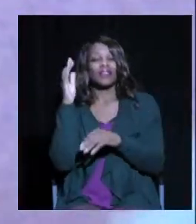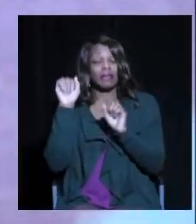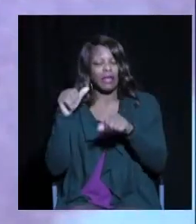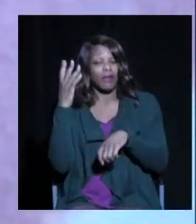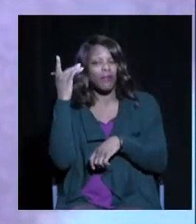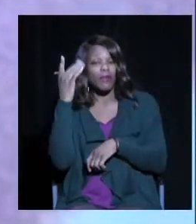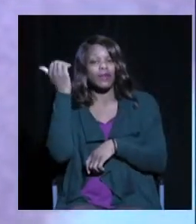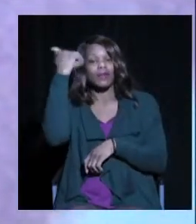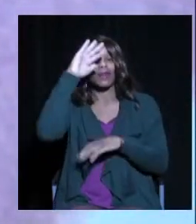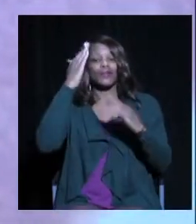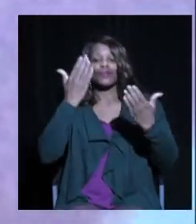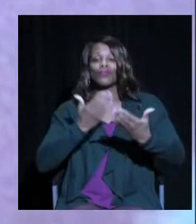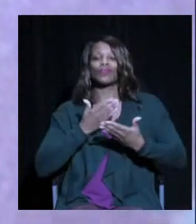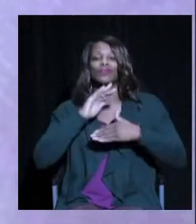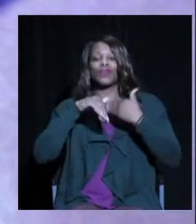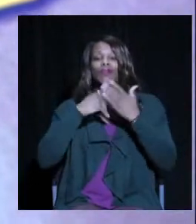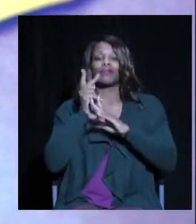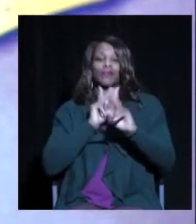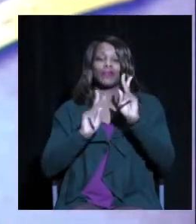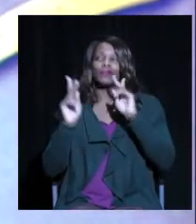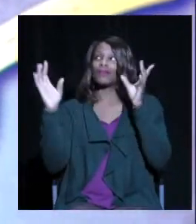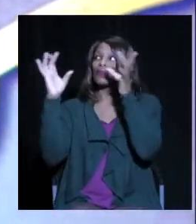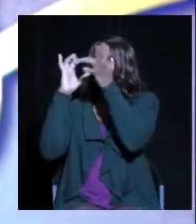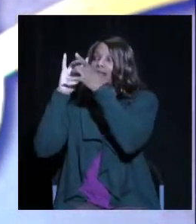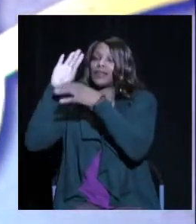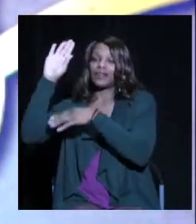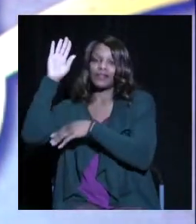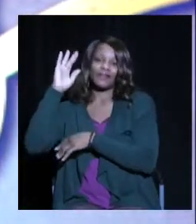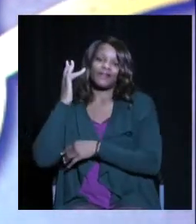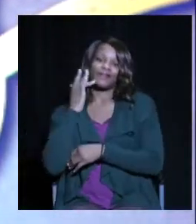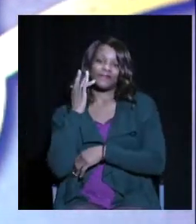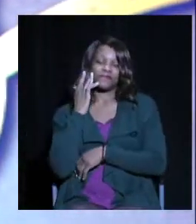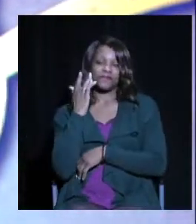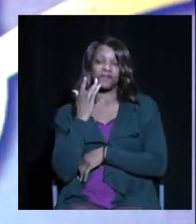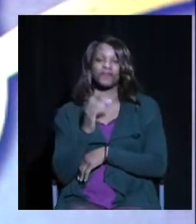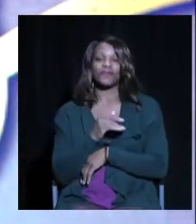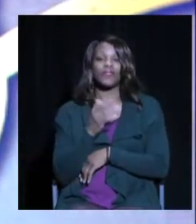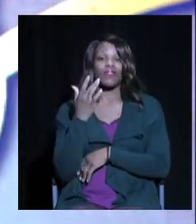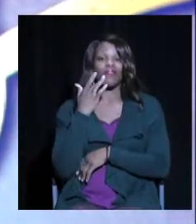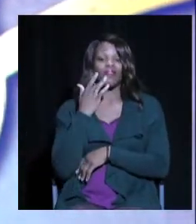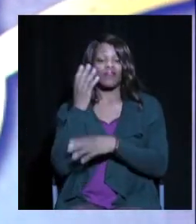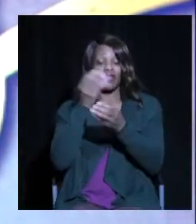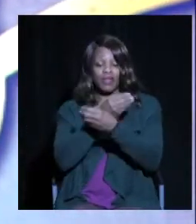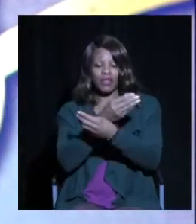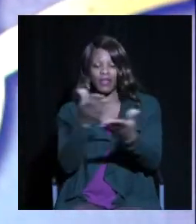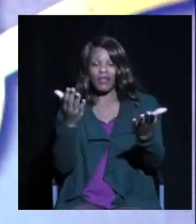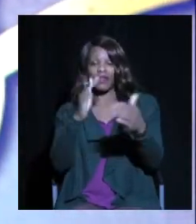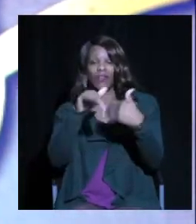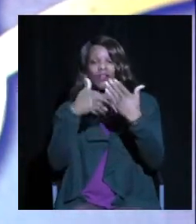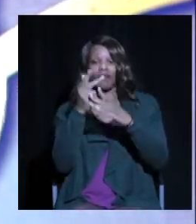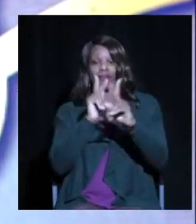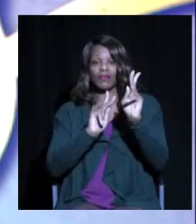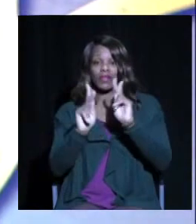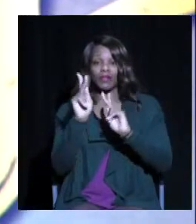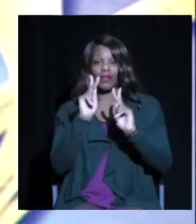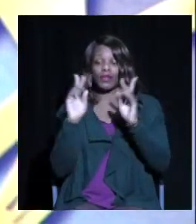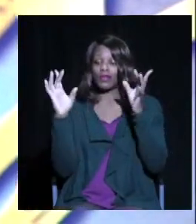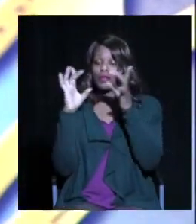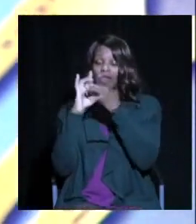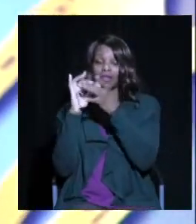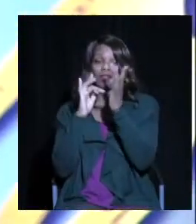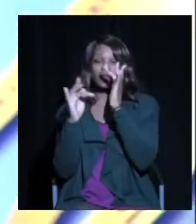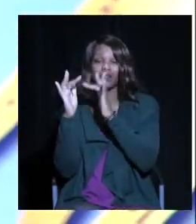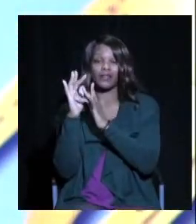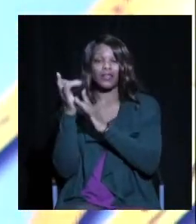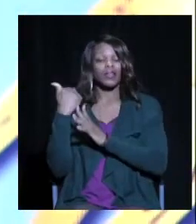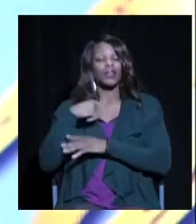welcomes everybody into his favor. Right? God is saying this is favor that I will give freely to anyone who's in Jesus. And